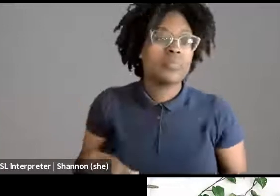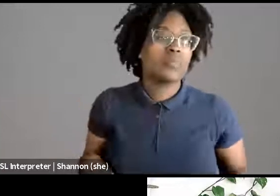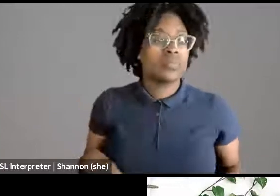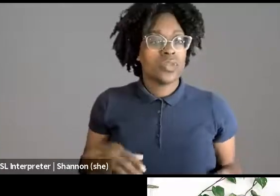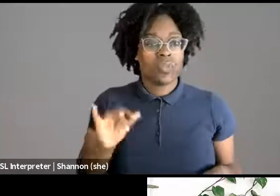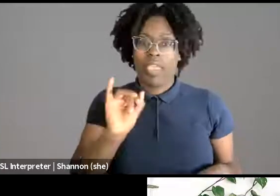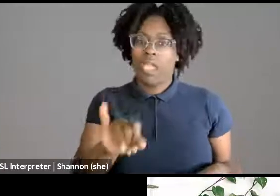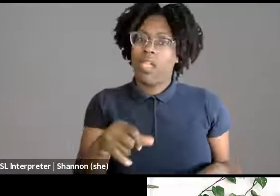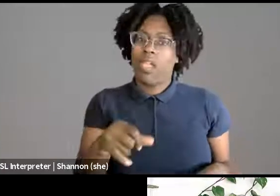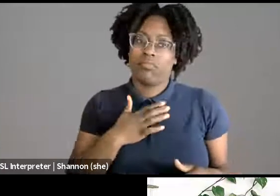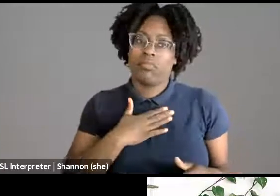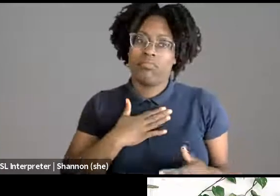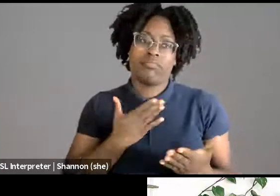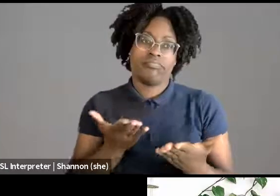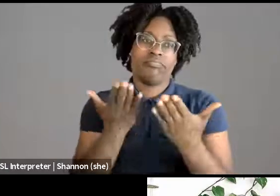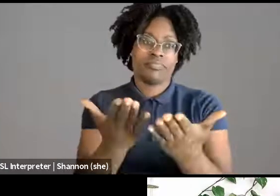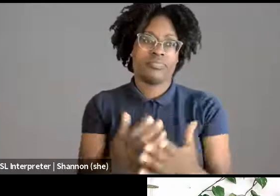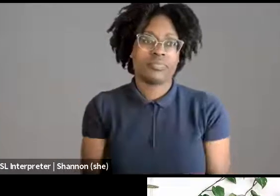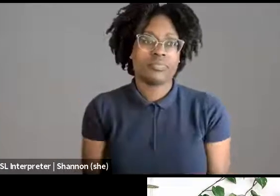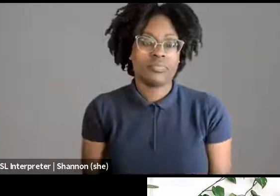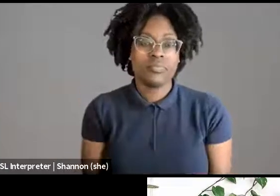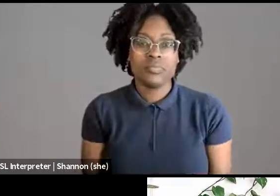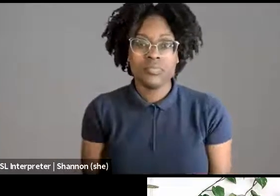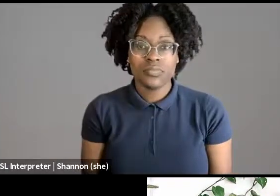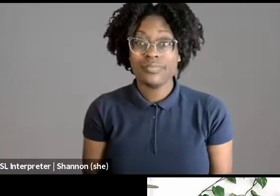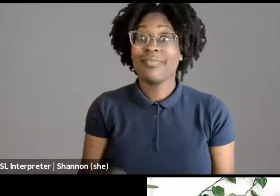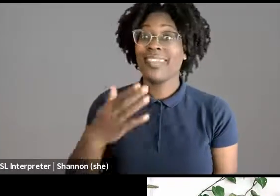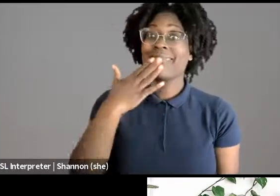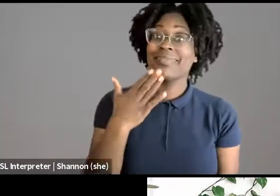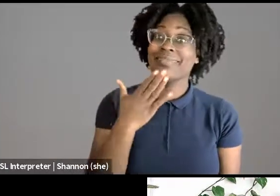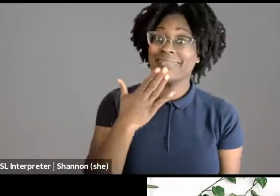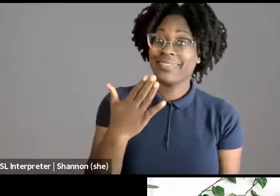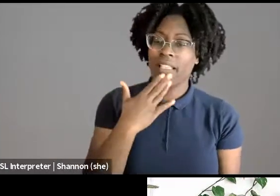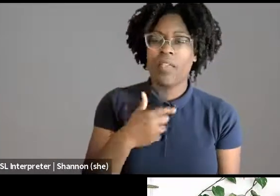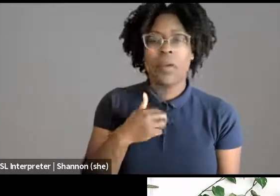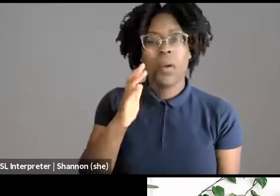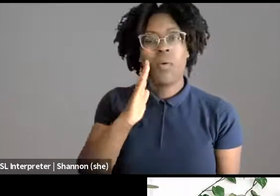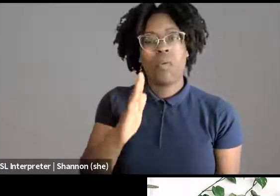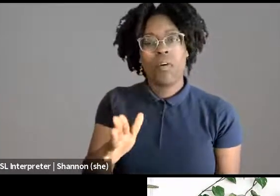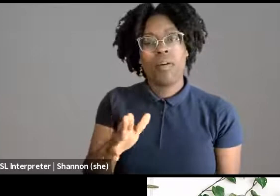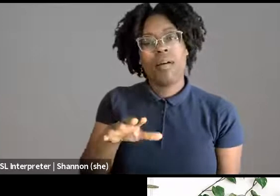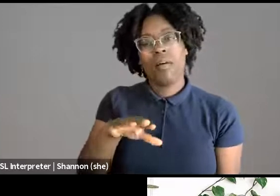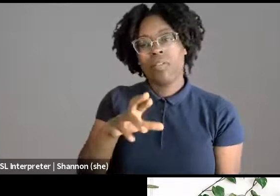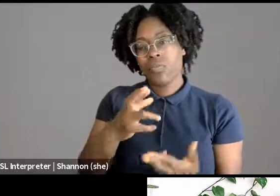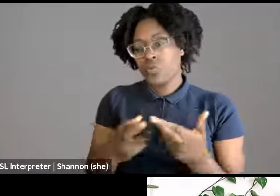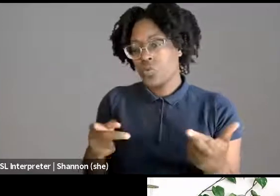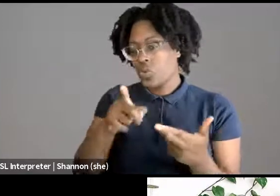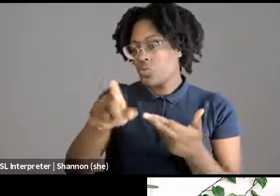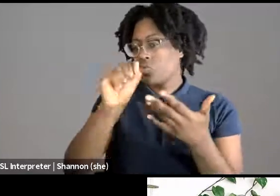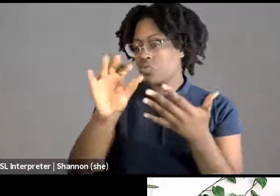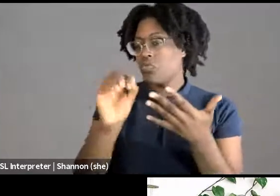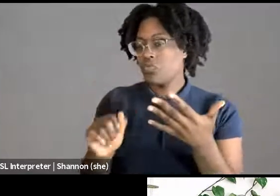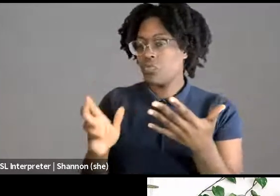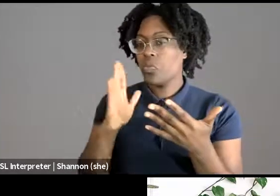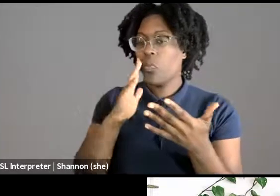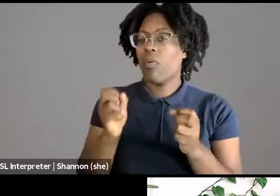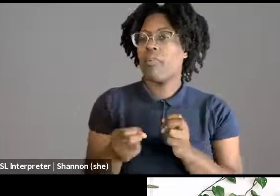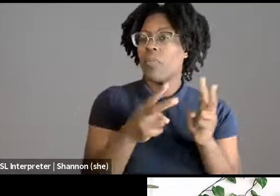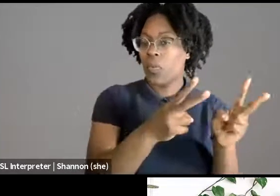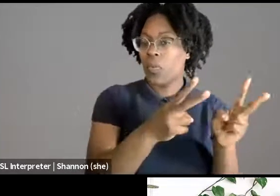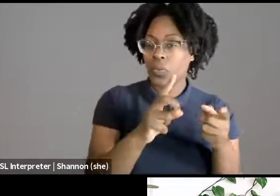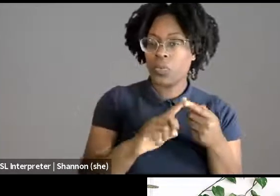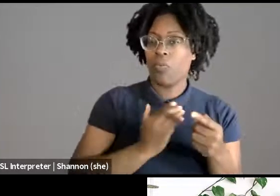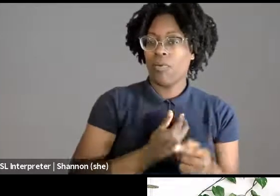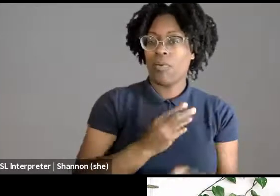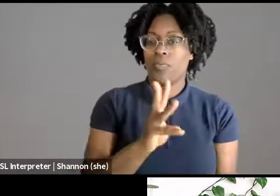those resources on our website too, along with this episode. So again, changecatalyst.co/allyship